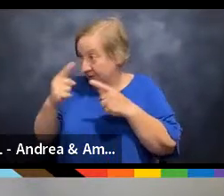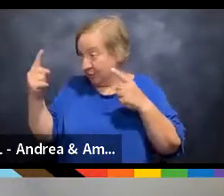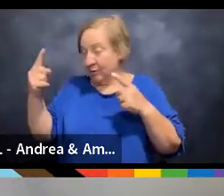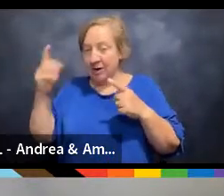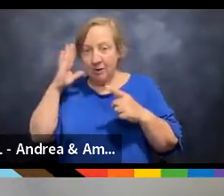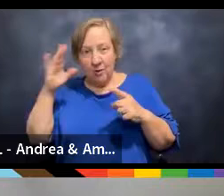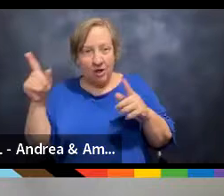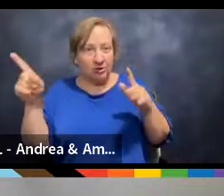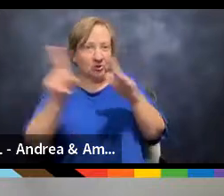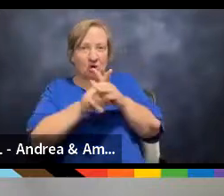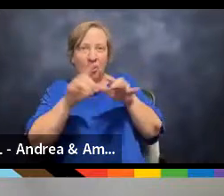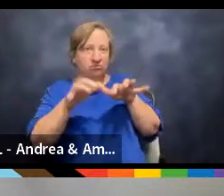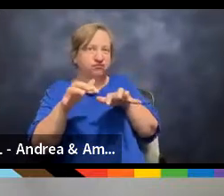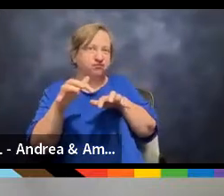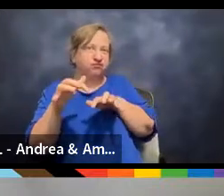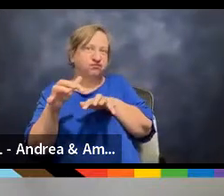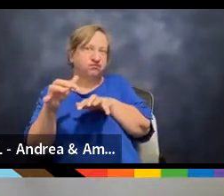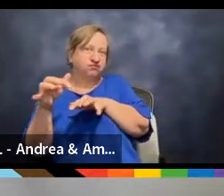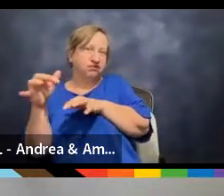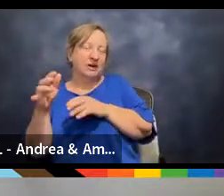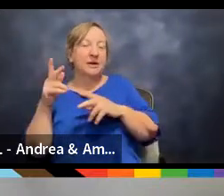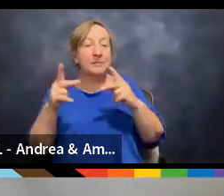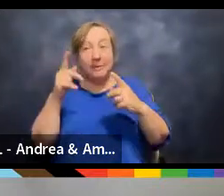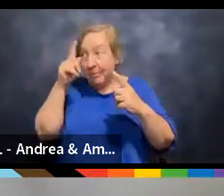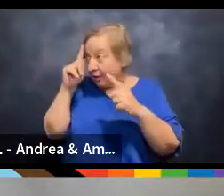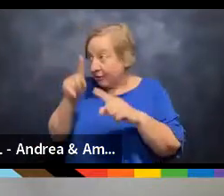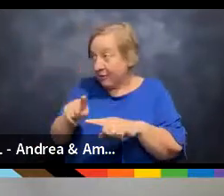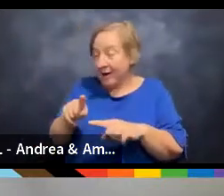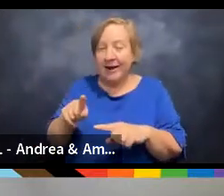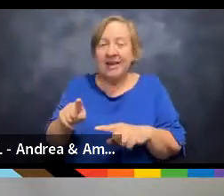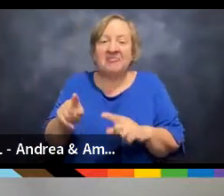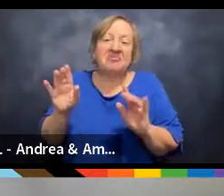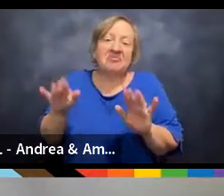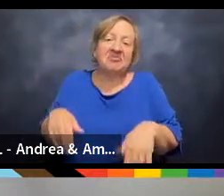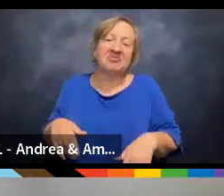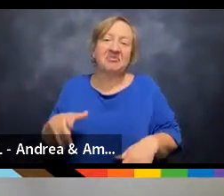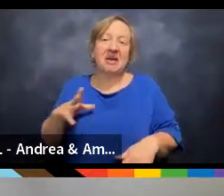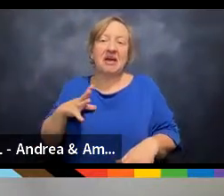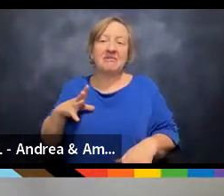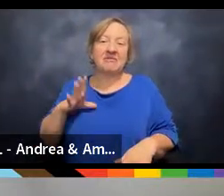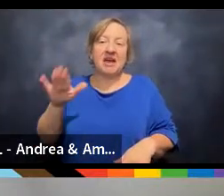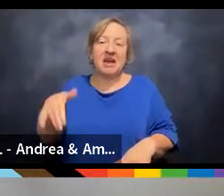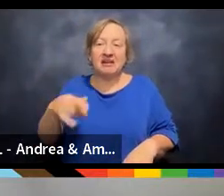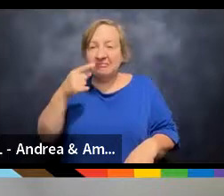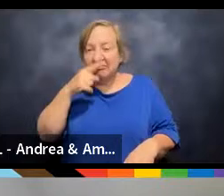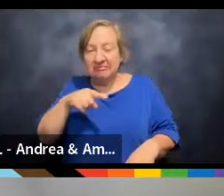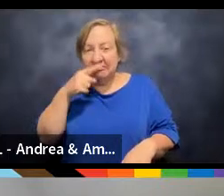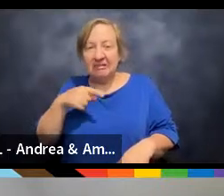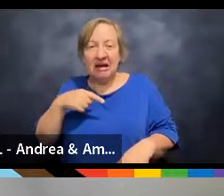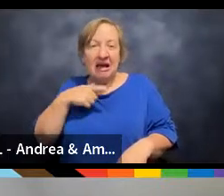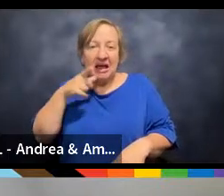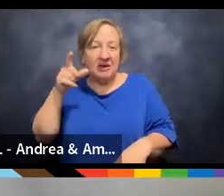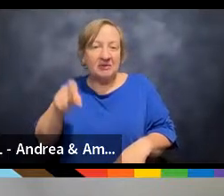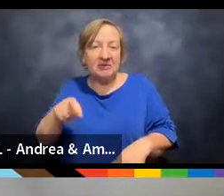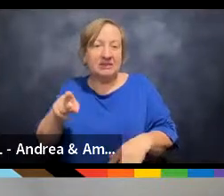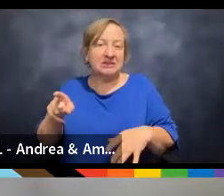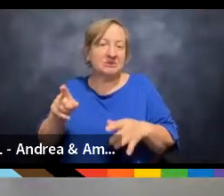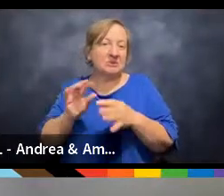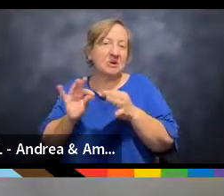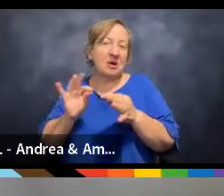show up in hordes. Folks who agree with you say, I'm fine with this. I have no need to